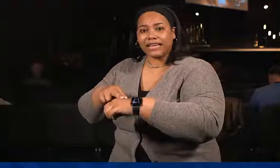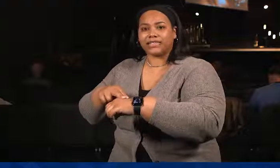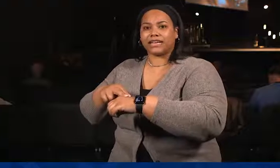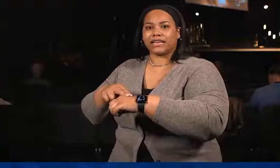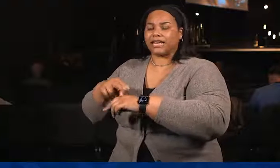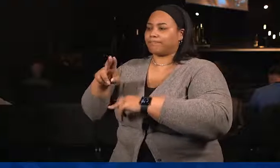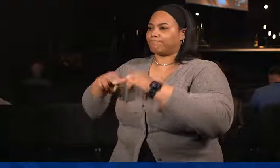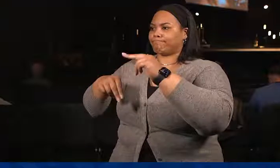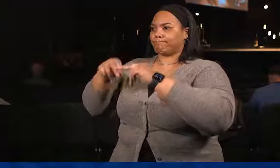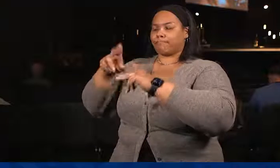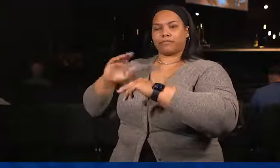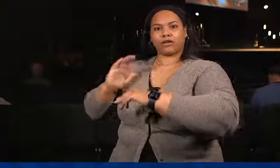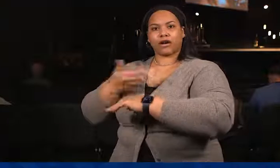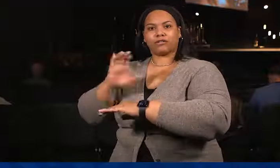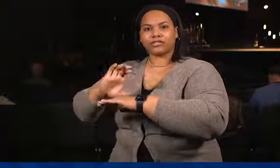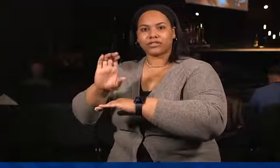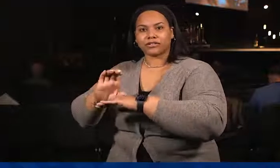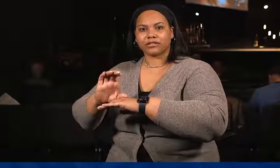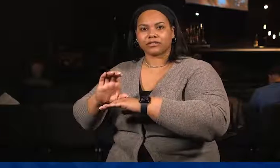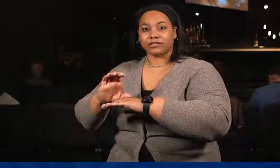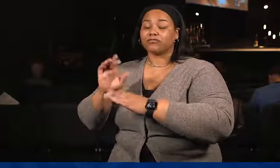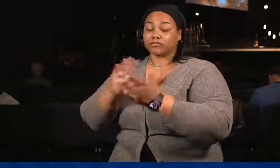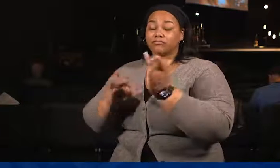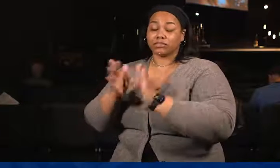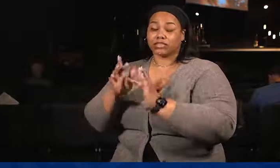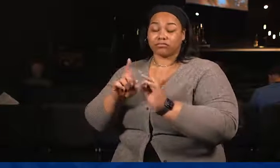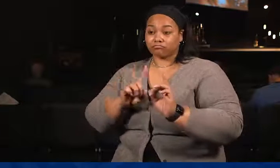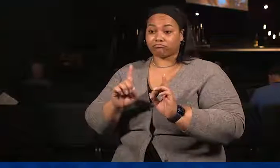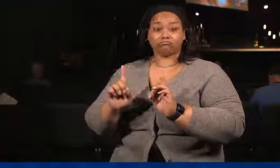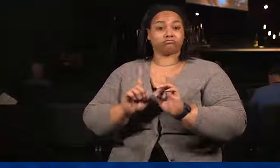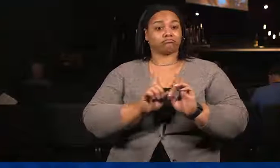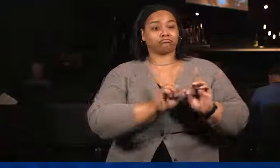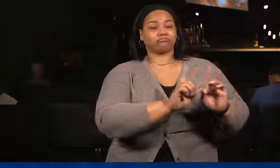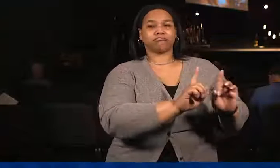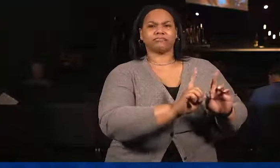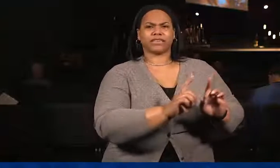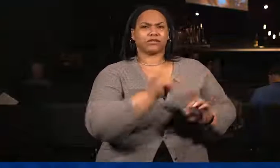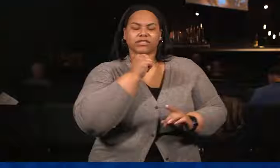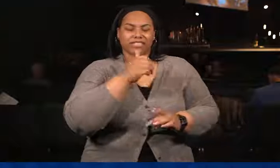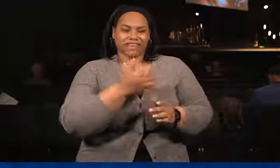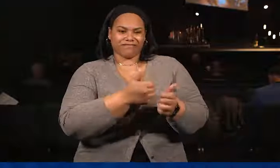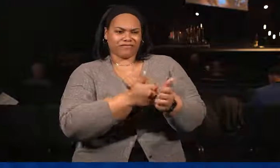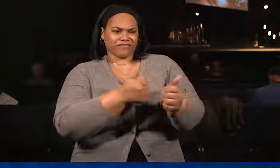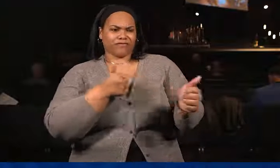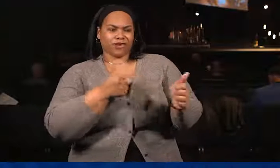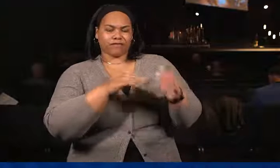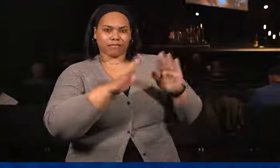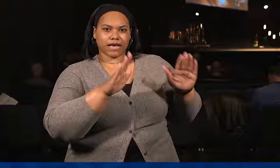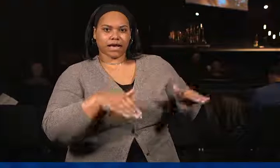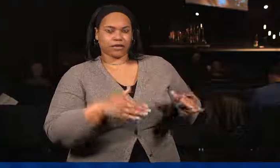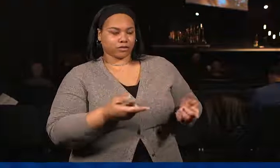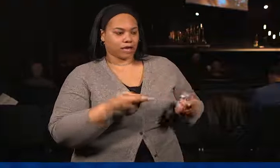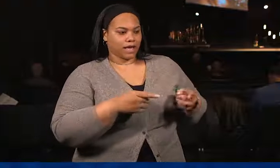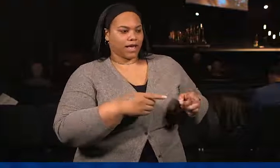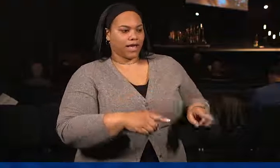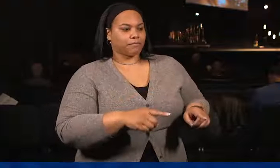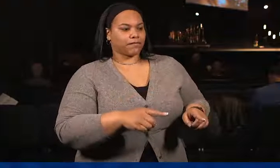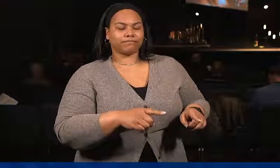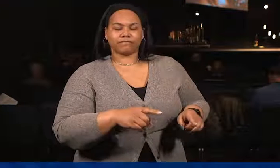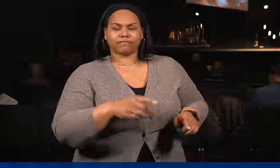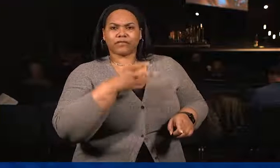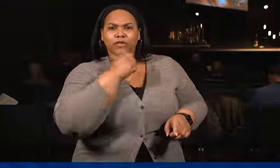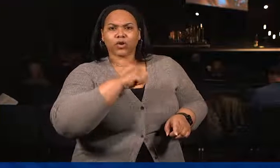built our synagogue." So Jesus went with them. He was not far from the house when the centurion sent friends to say to